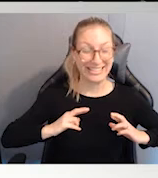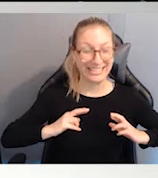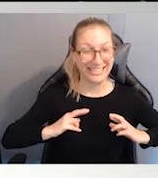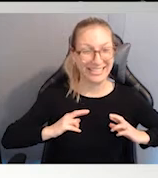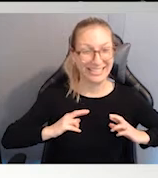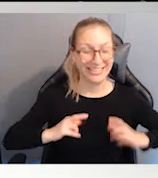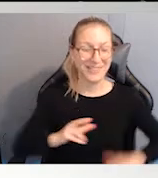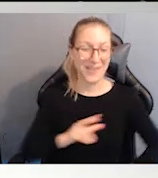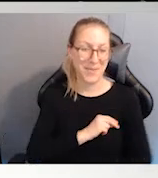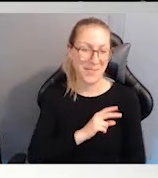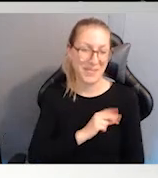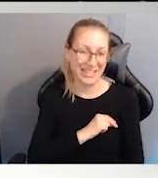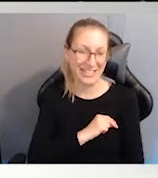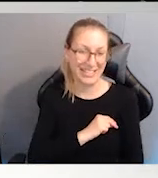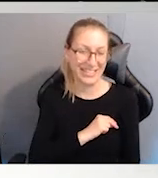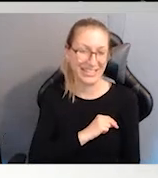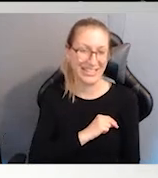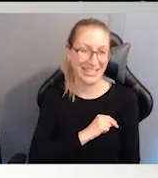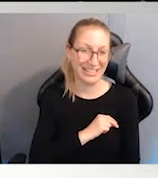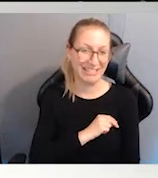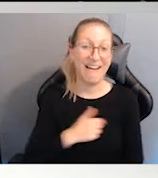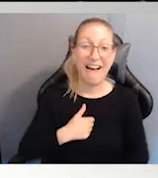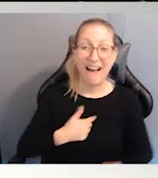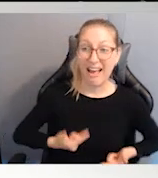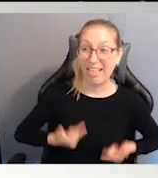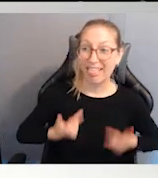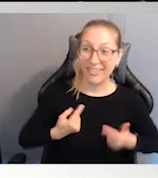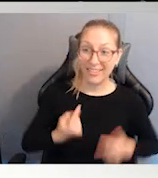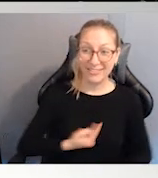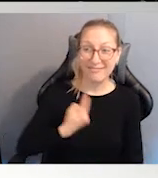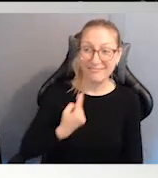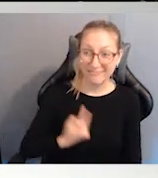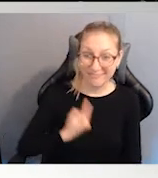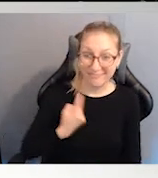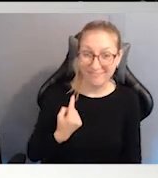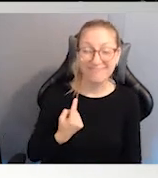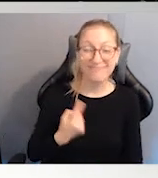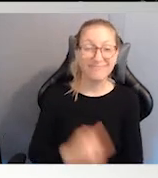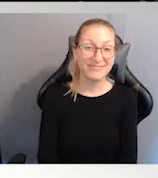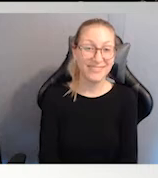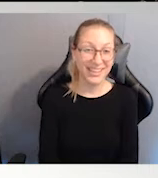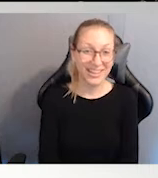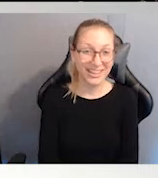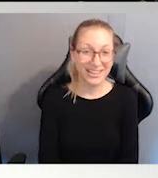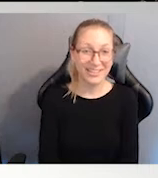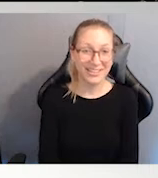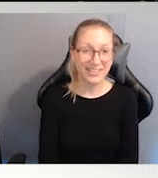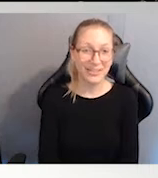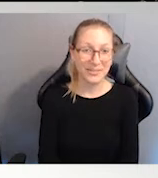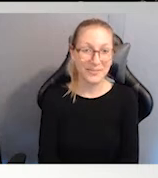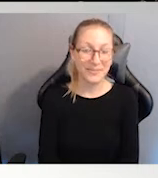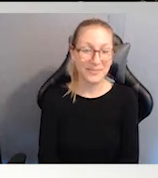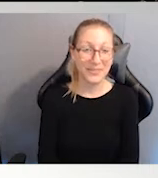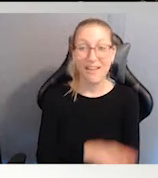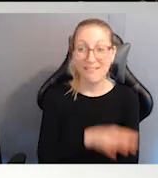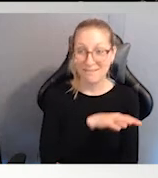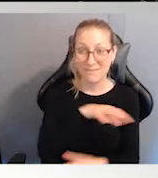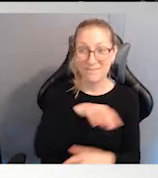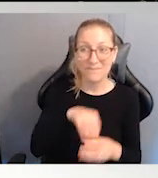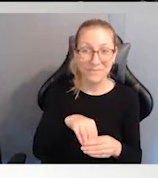I live on my own. and I'm part of Sufi.